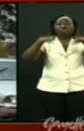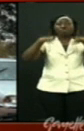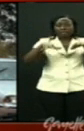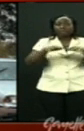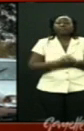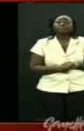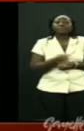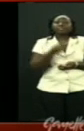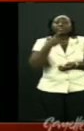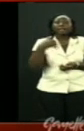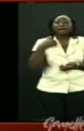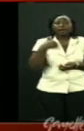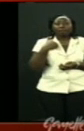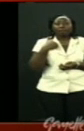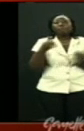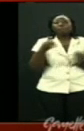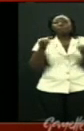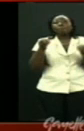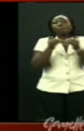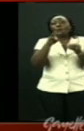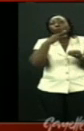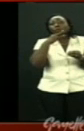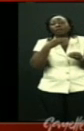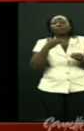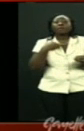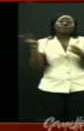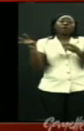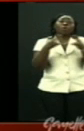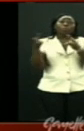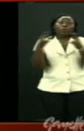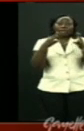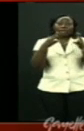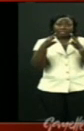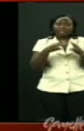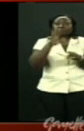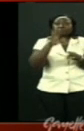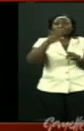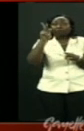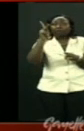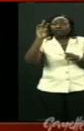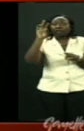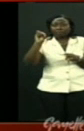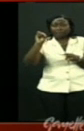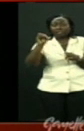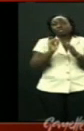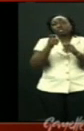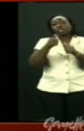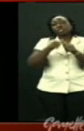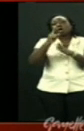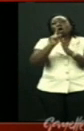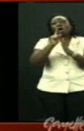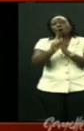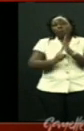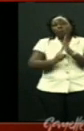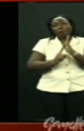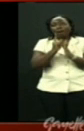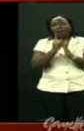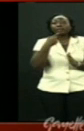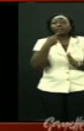6 kilometers per hour. Maximum sustained winds are near 55 kilometers per hour, with higher gusts and some strengthening